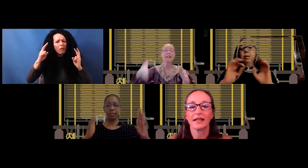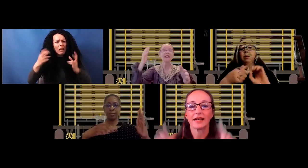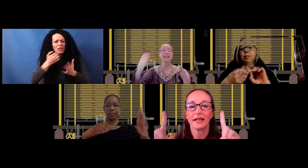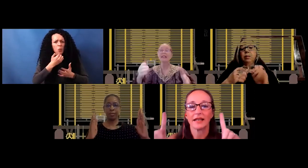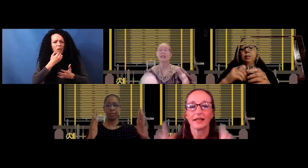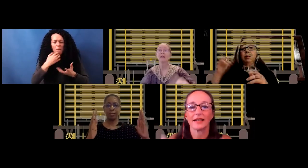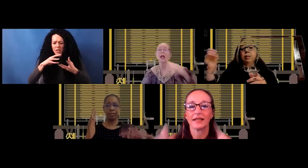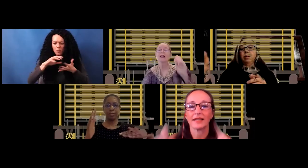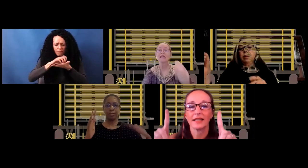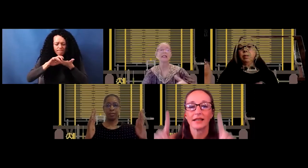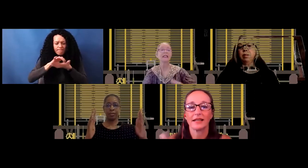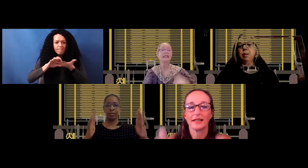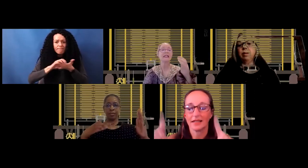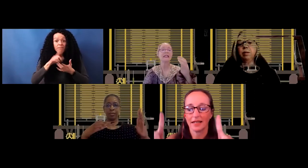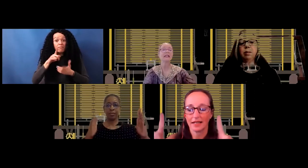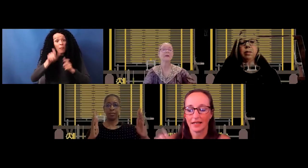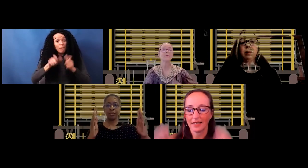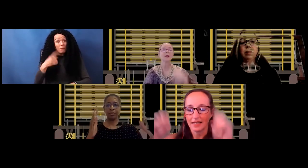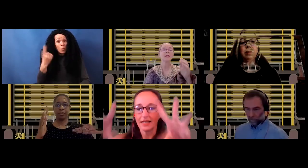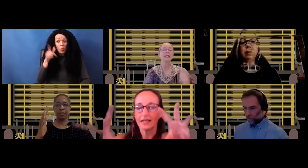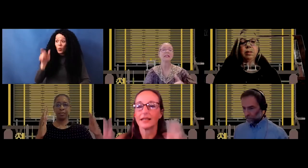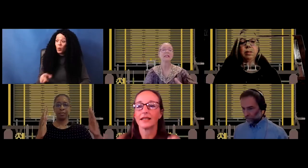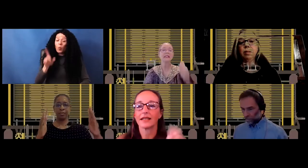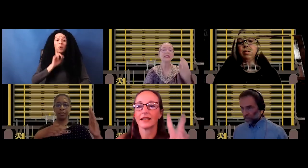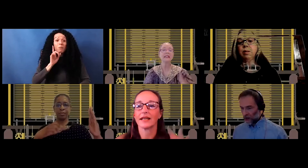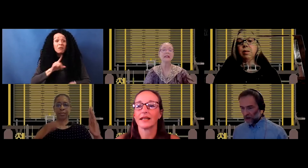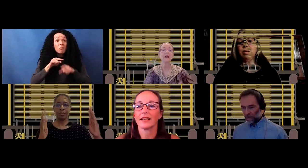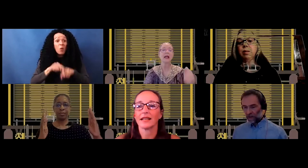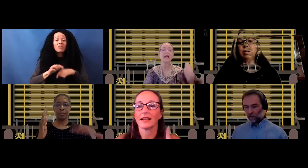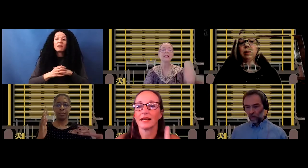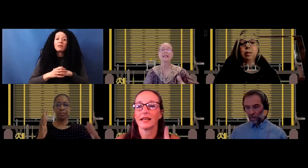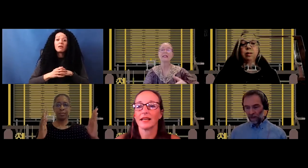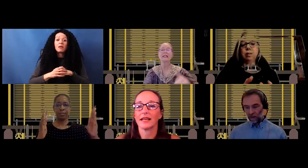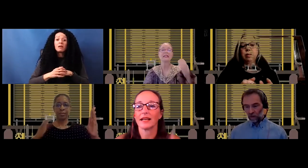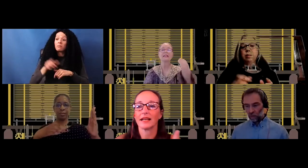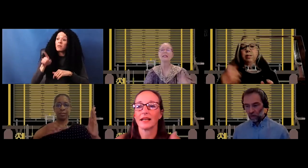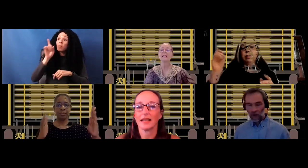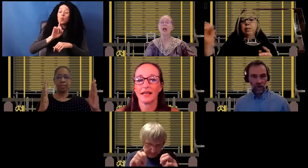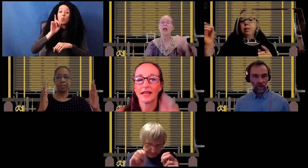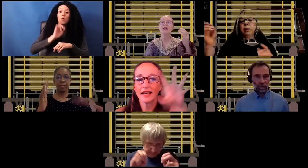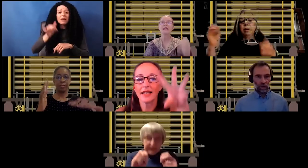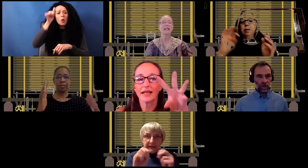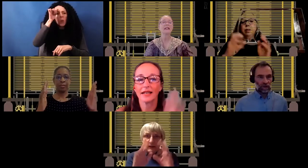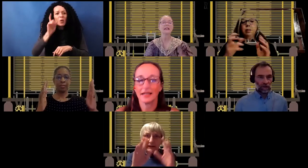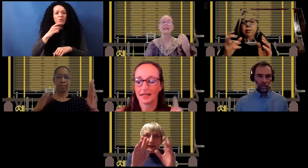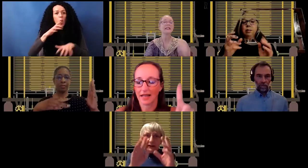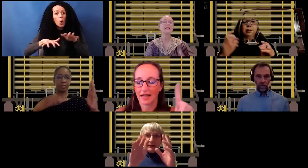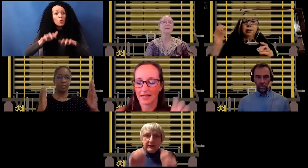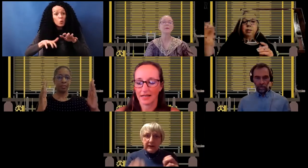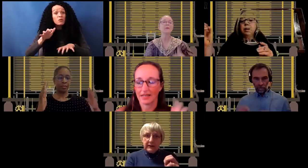calculations. These people were mainly women. These women were known as